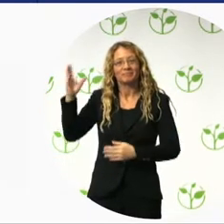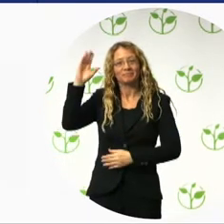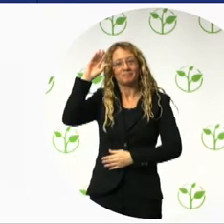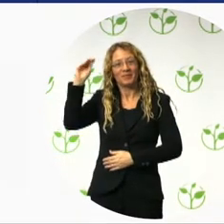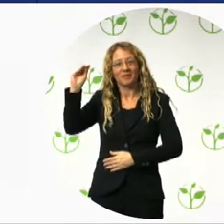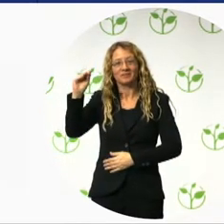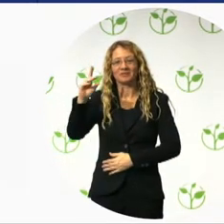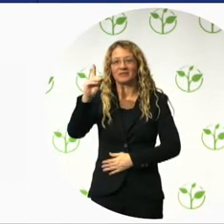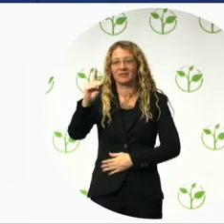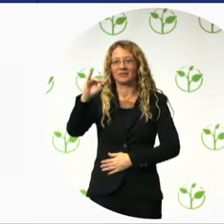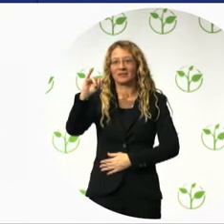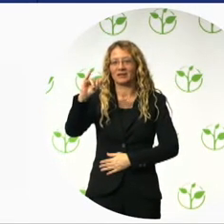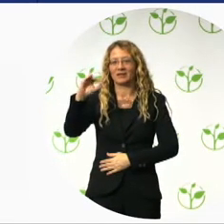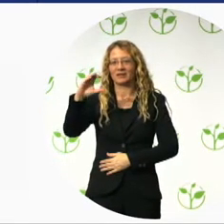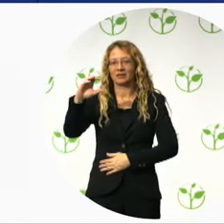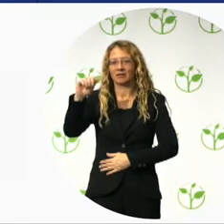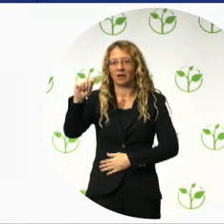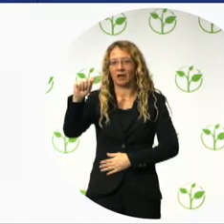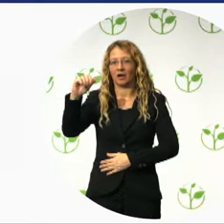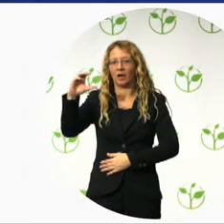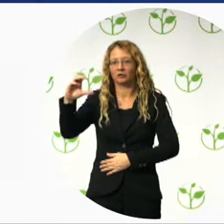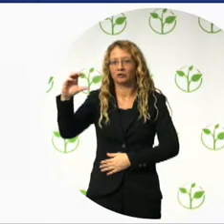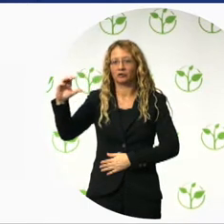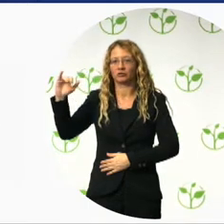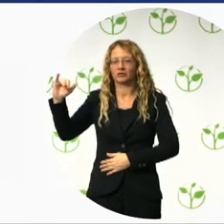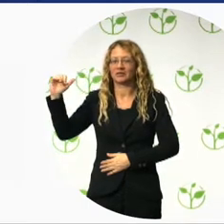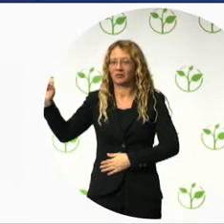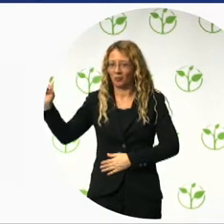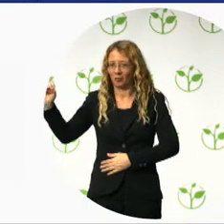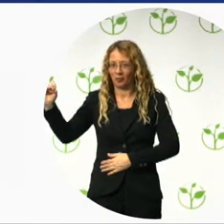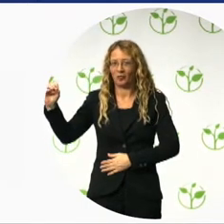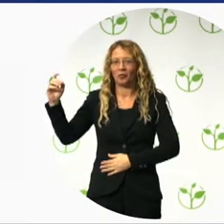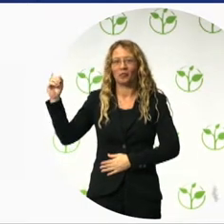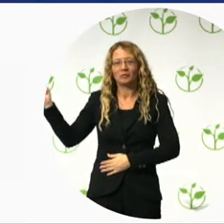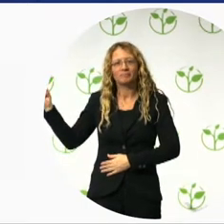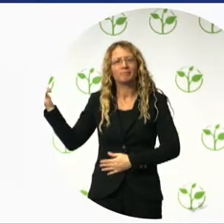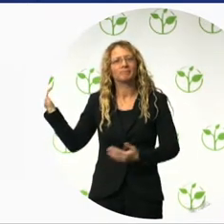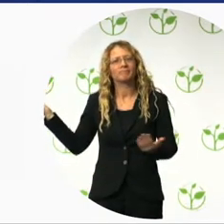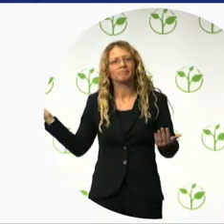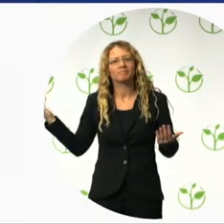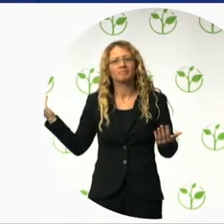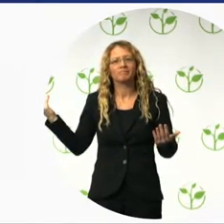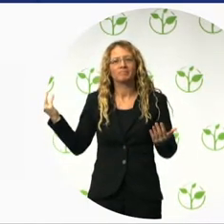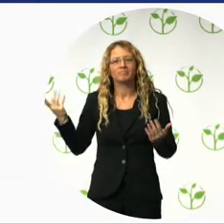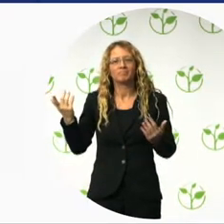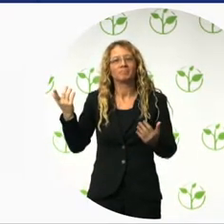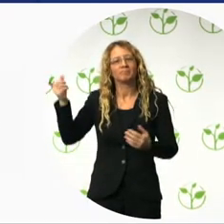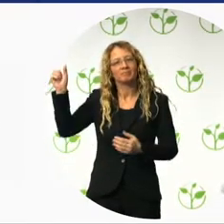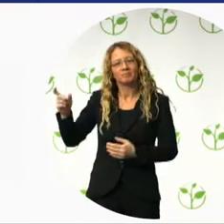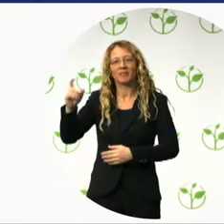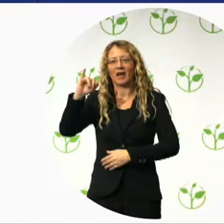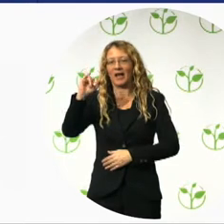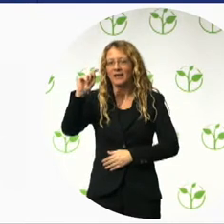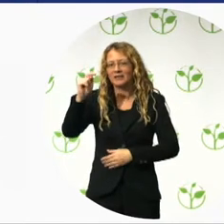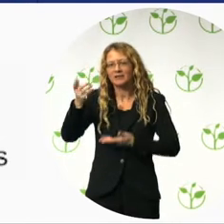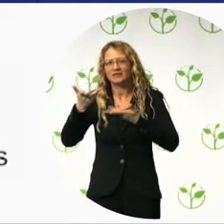He worked for 4 years as an IT consultant until he decided to quit and found Pedios, which he's going to tell you all